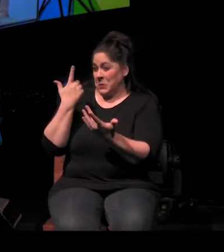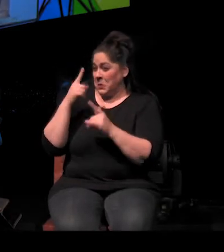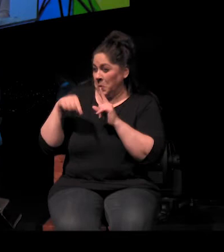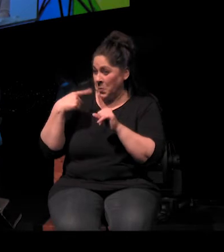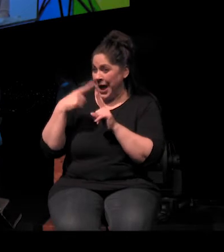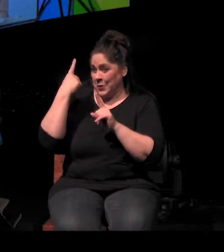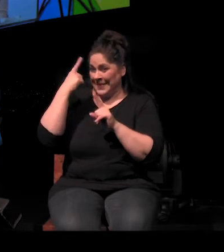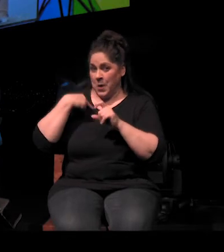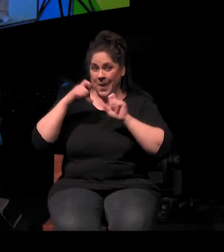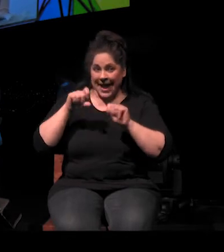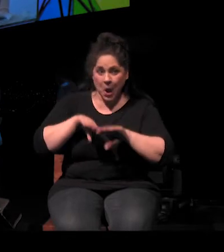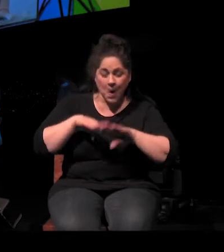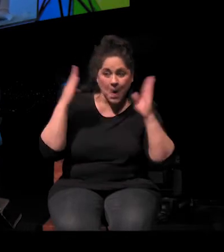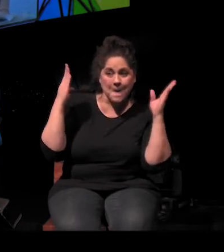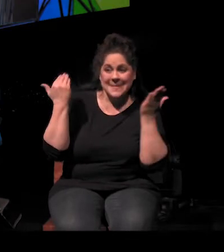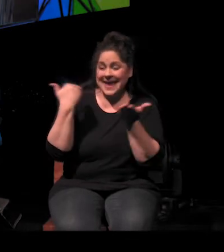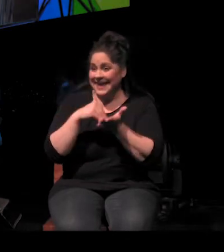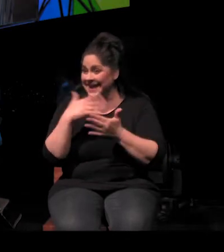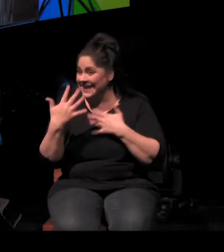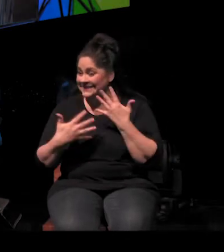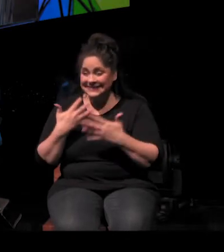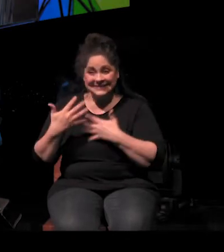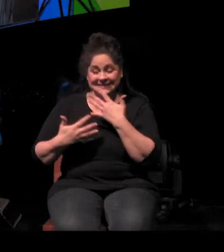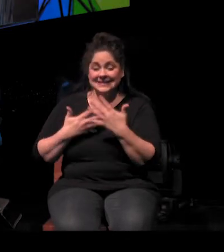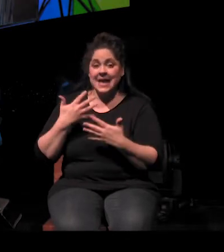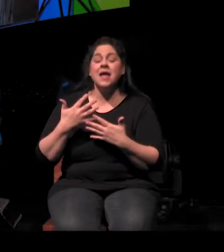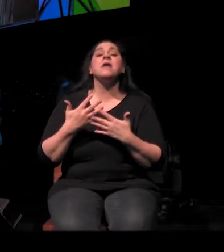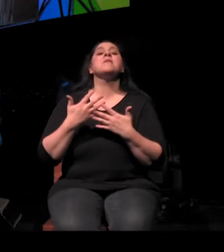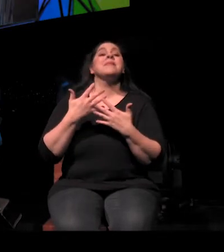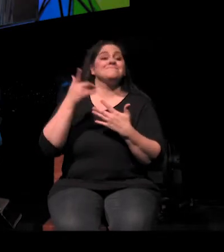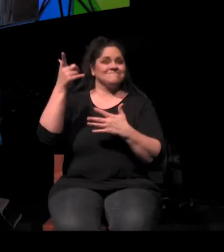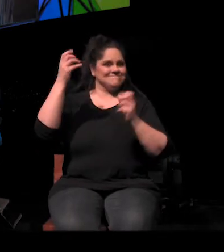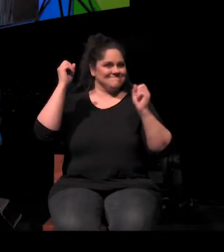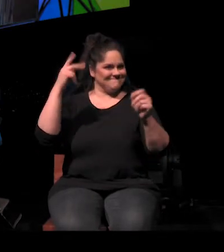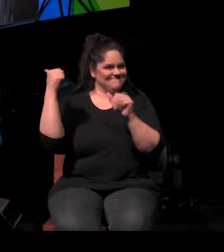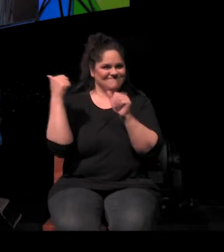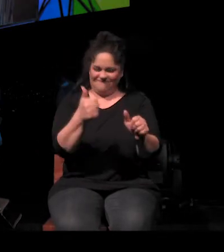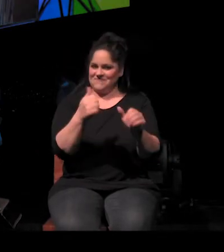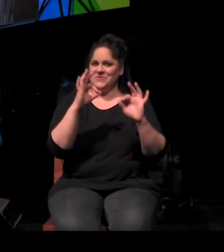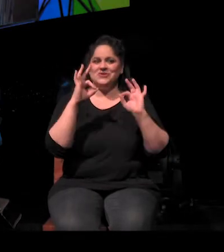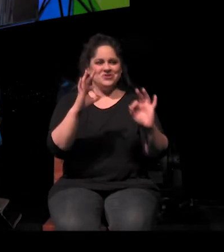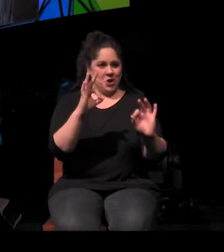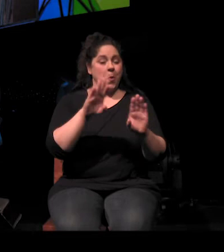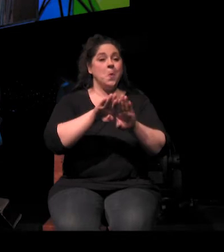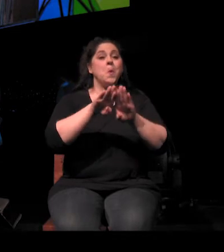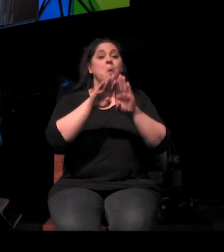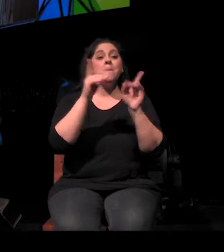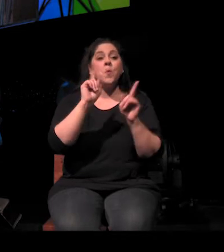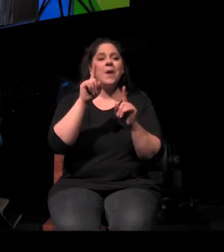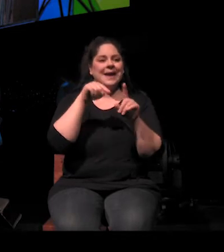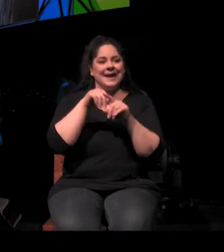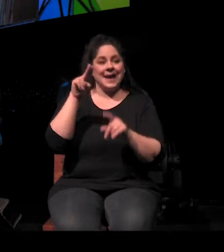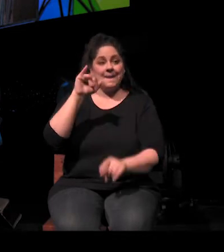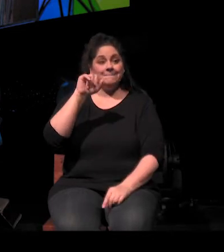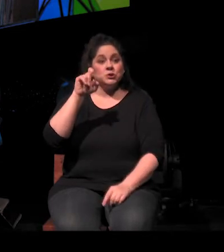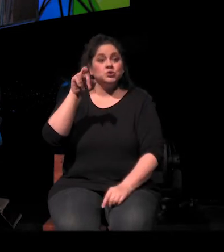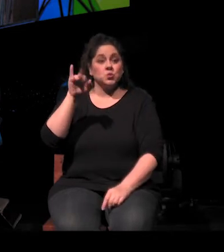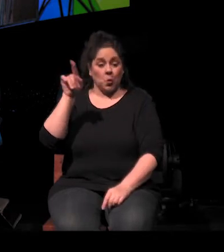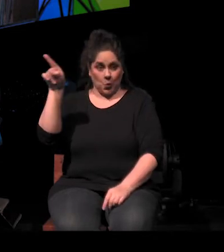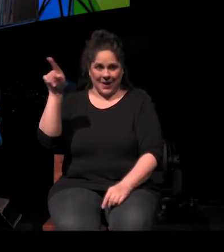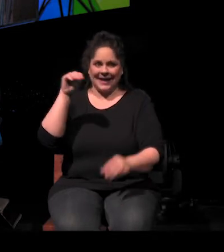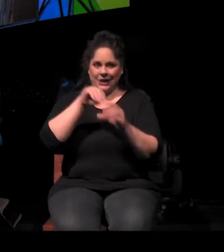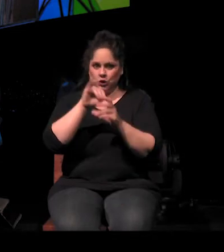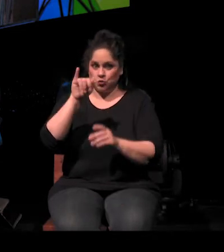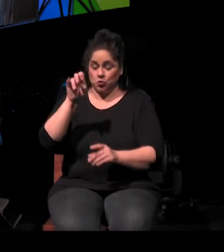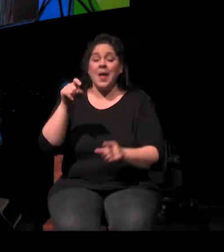that we can open? And so once we got the go-ahead, to open up in June in Missouri, and we got the go-ahead to open up